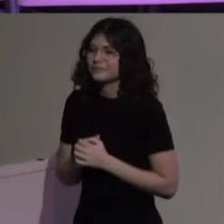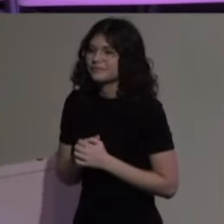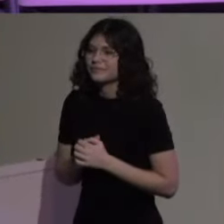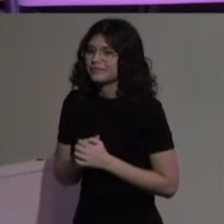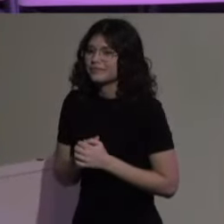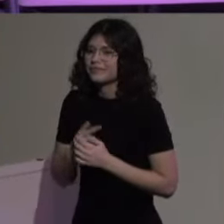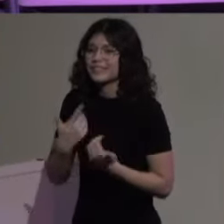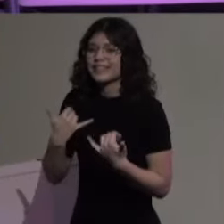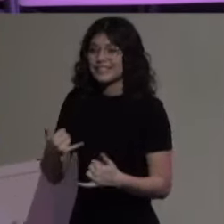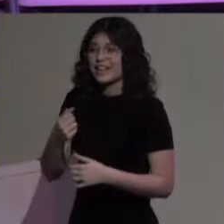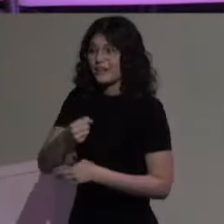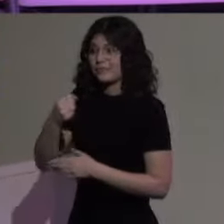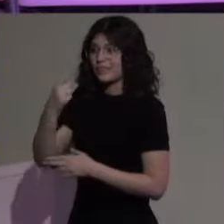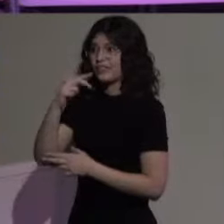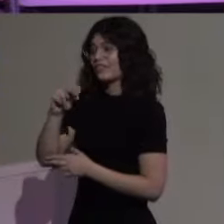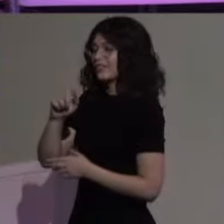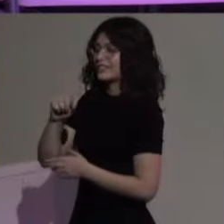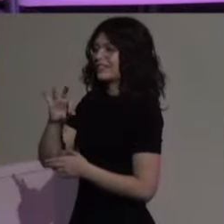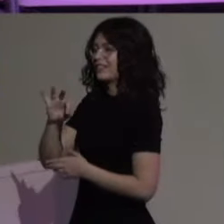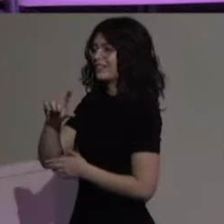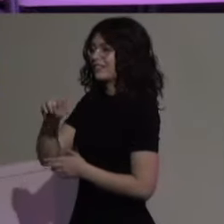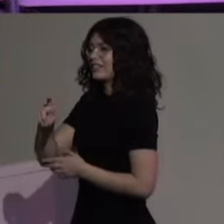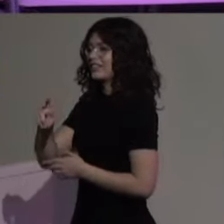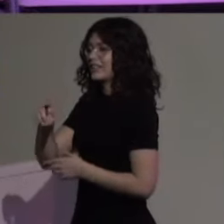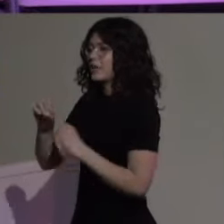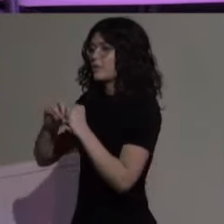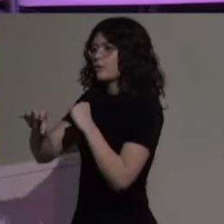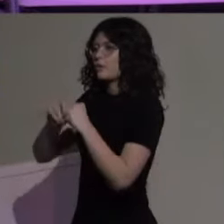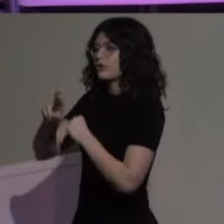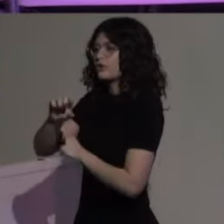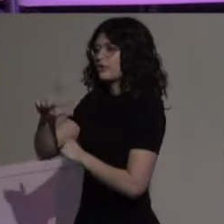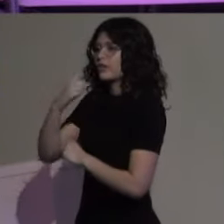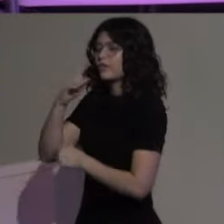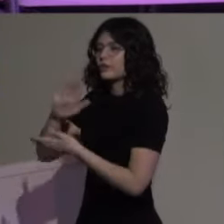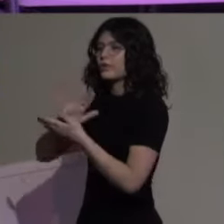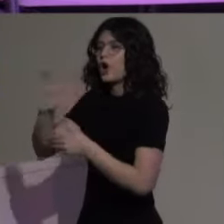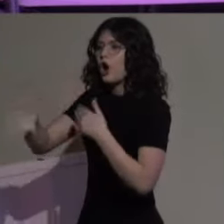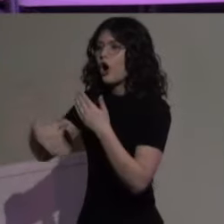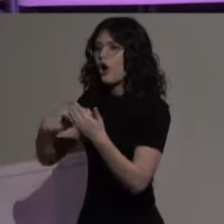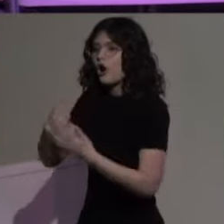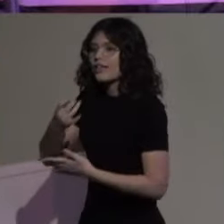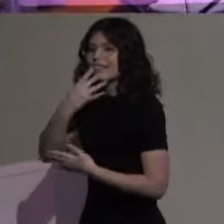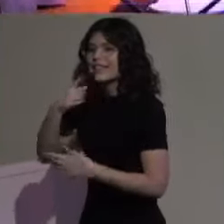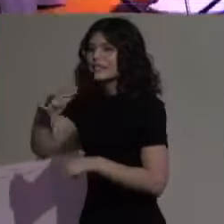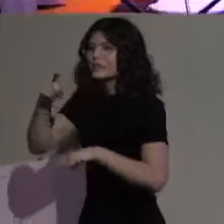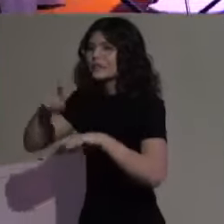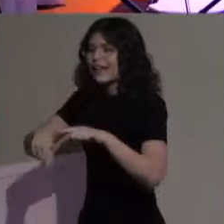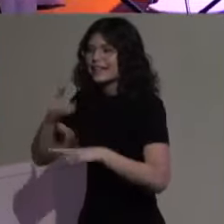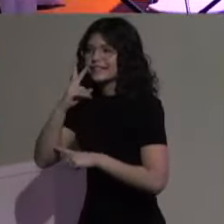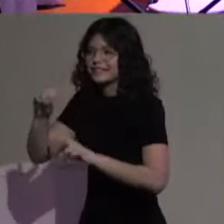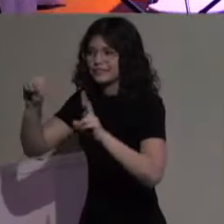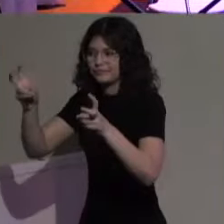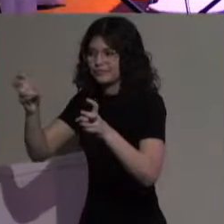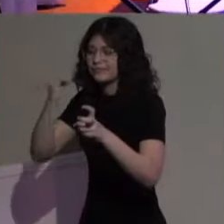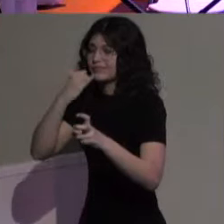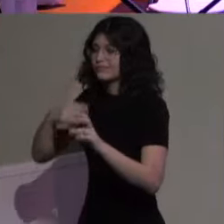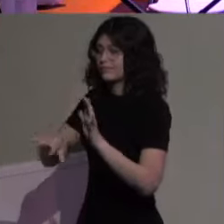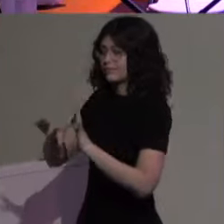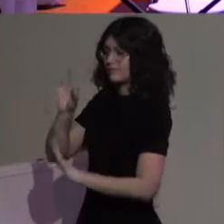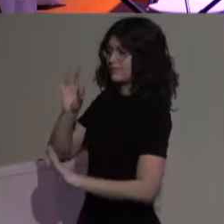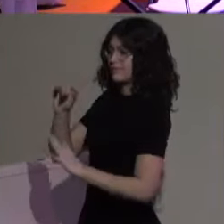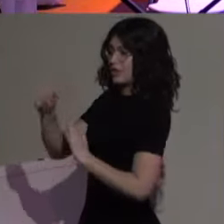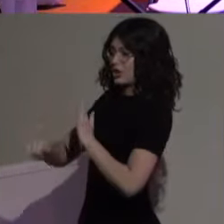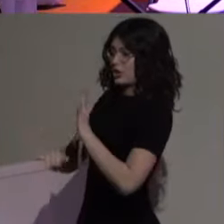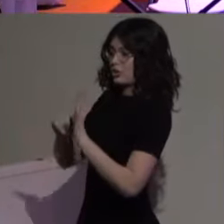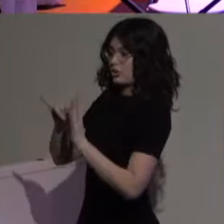For a Netflix promotional reel for the movie All the Light You Cannot See. So if you look up on YouTube, Michaela Hernandez, All